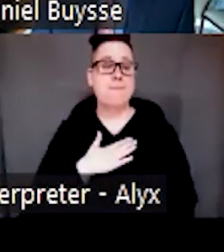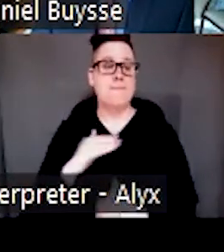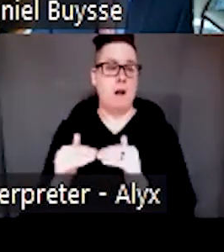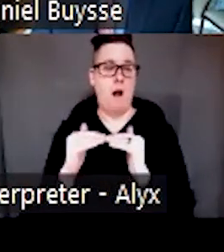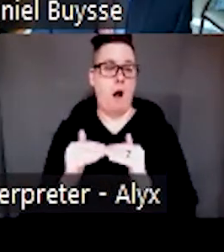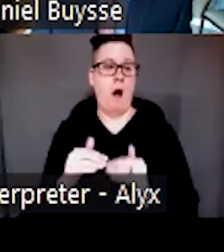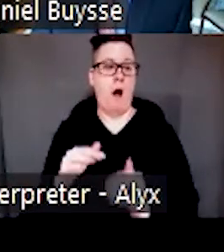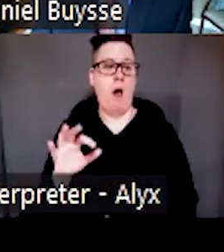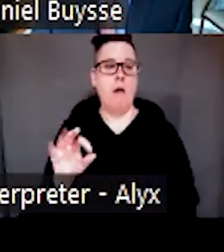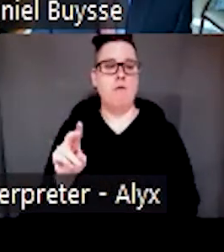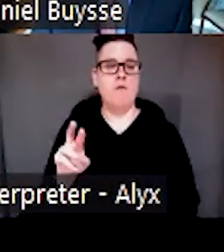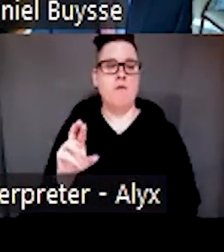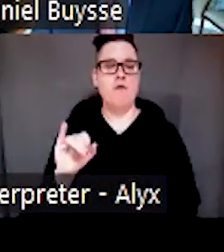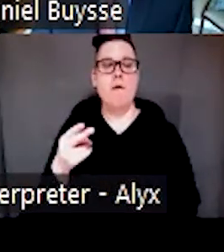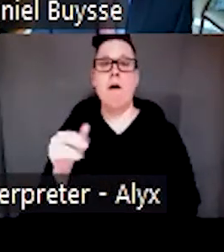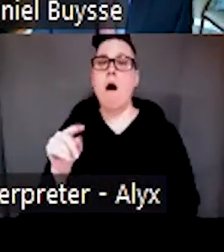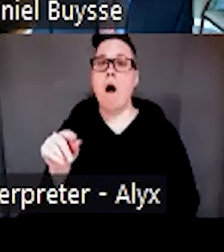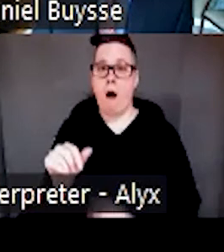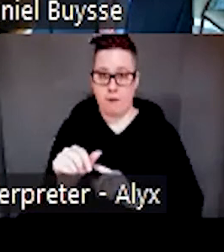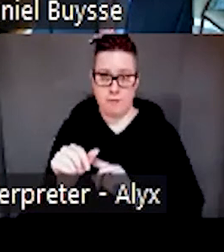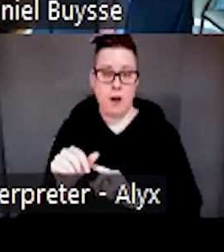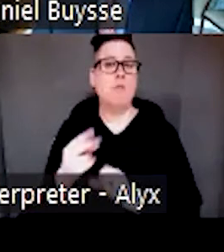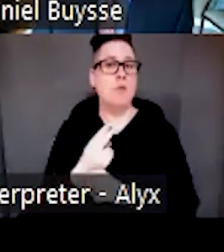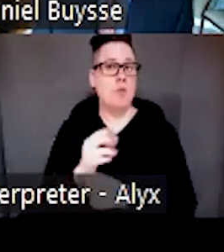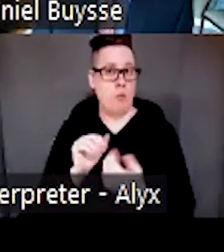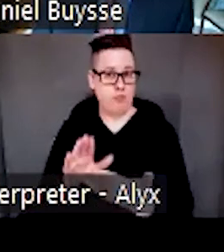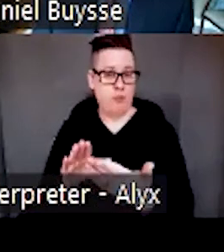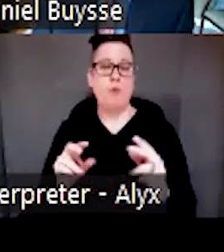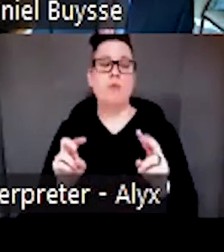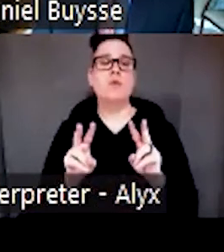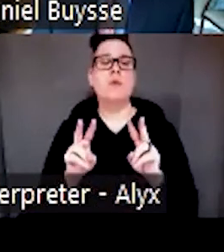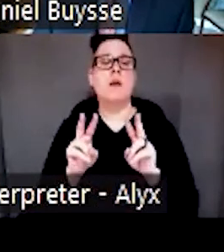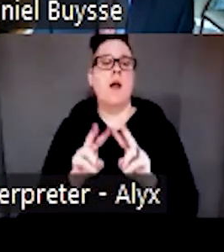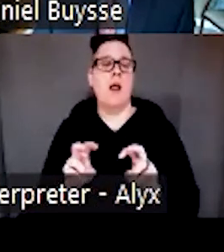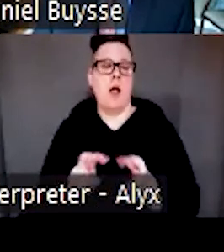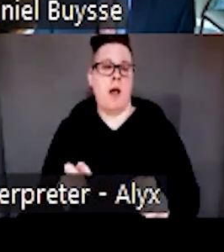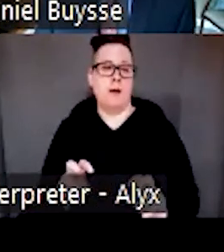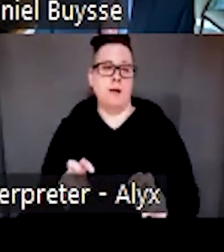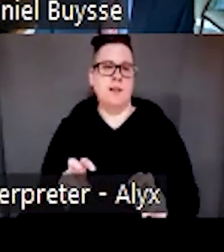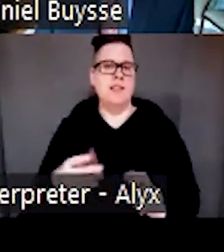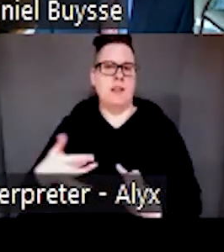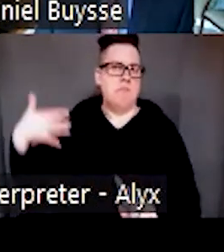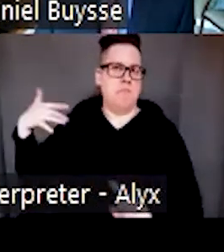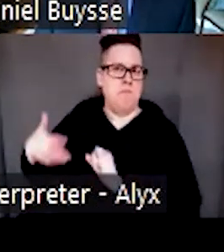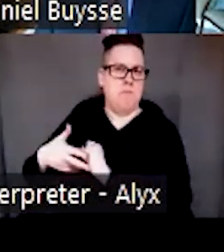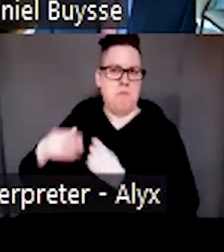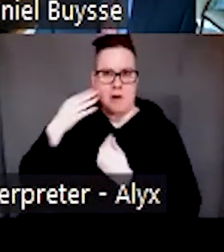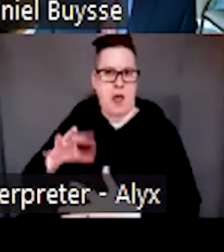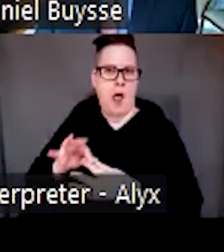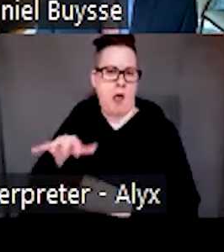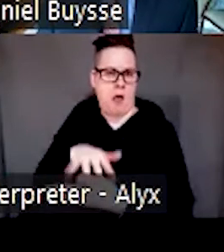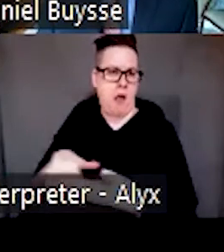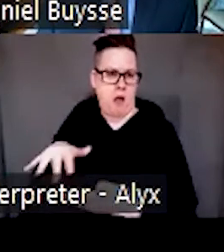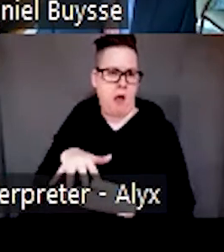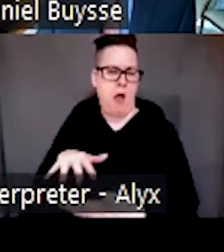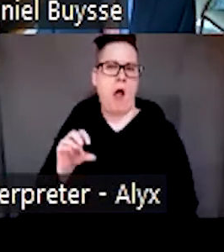Ryuji Furihata used this approach in an analysis of archival data from the study of osteoporotic